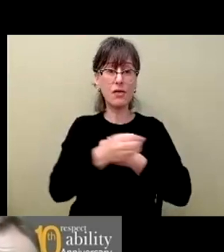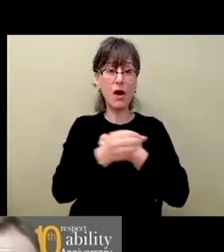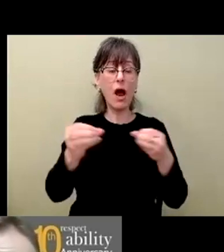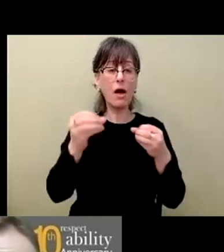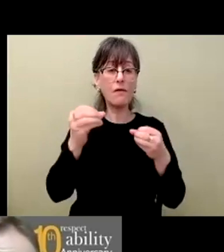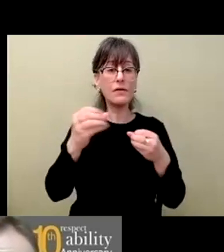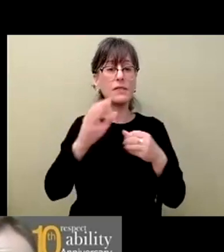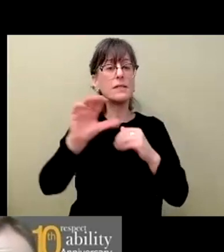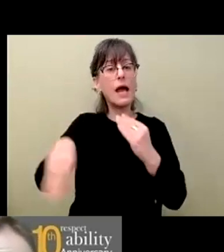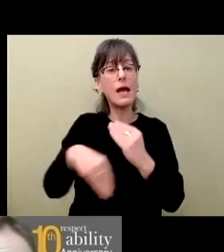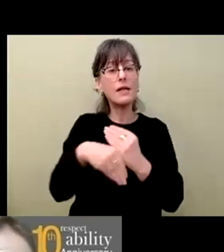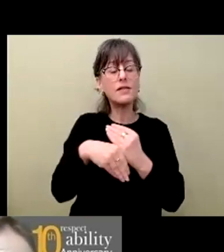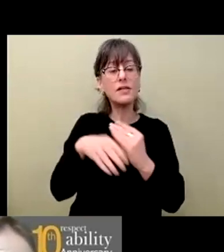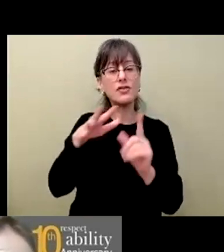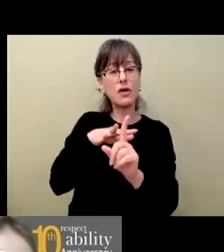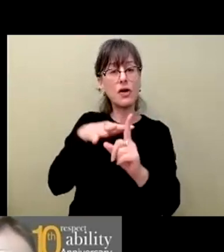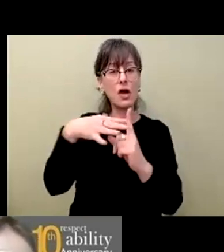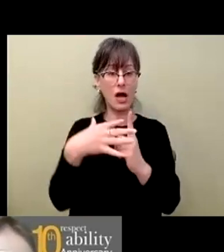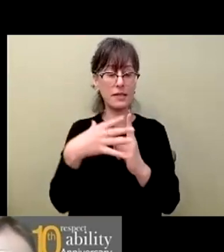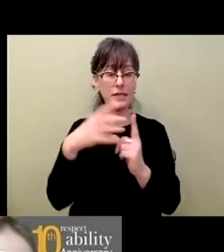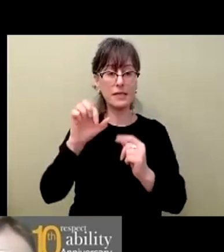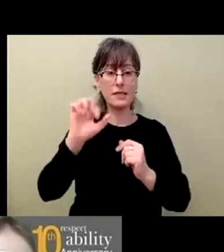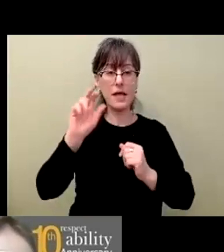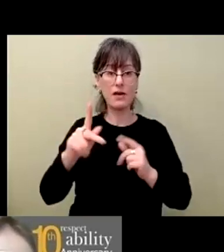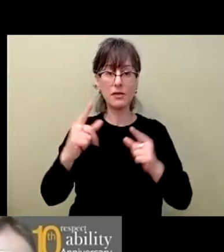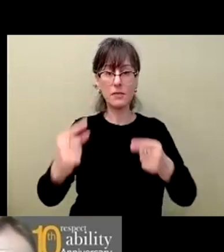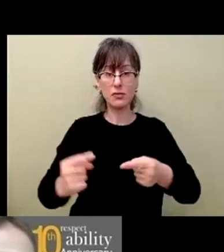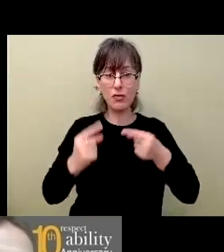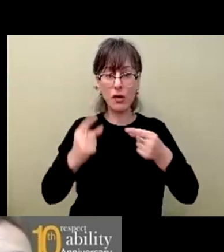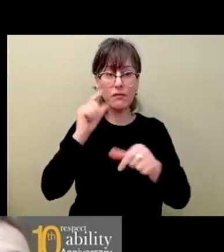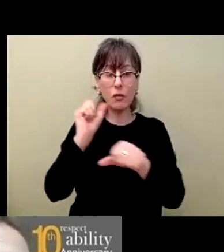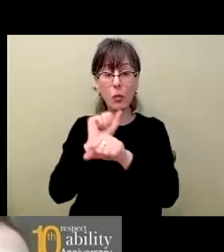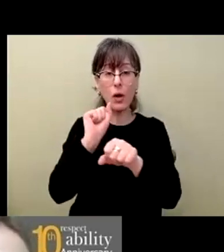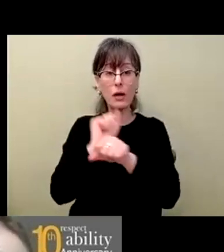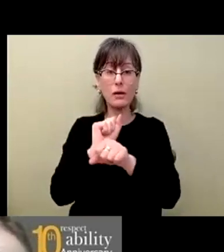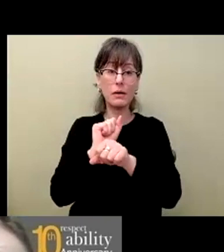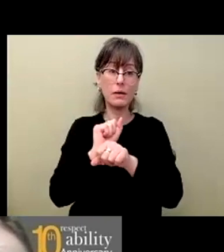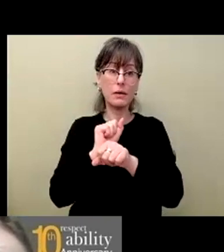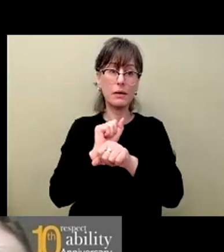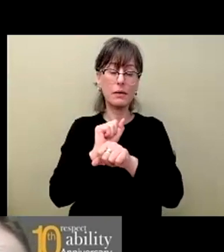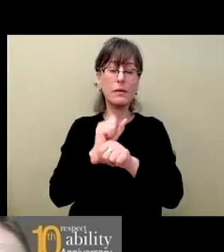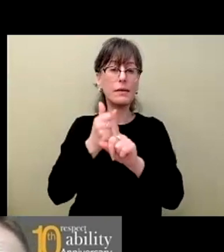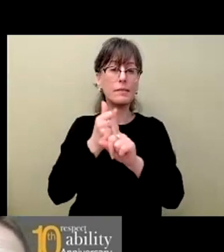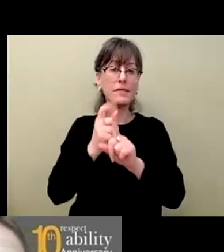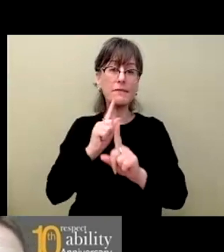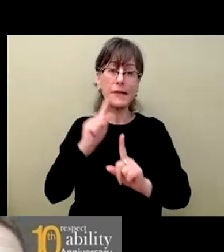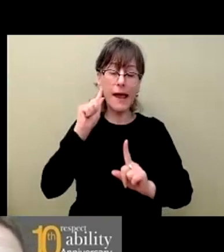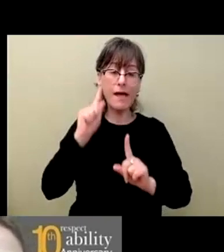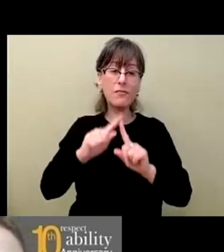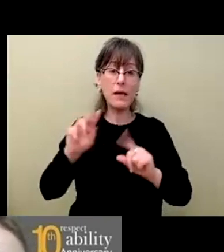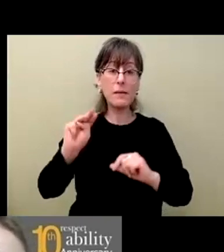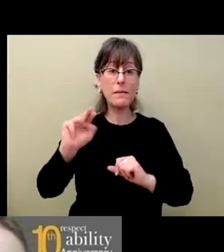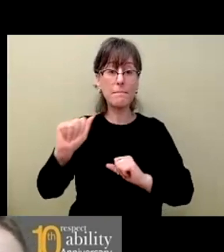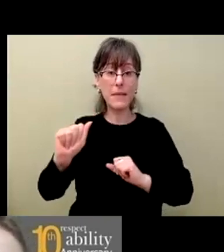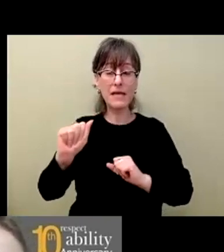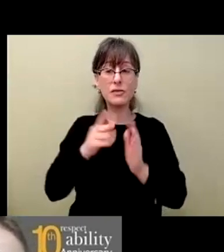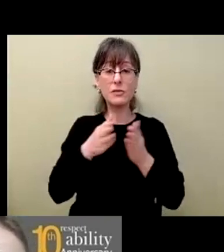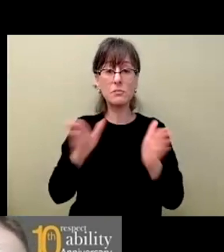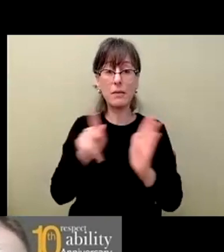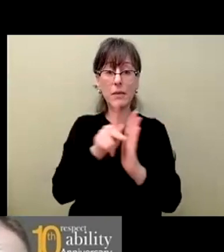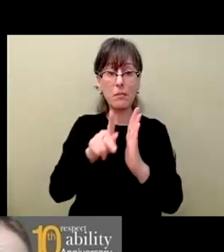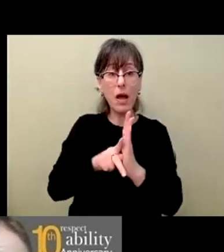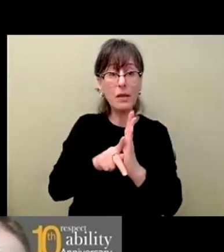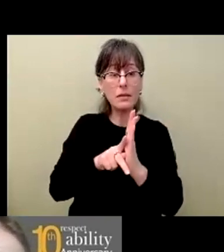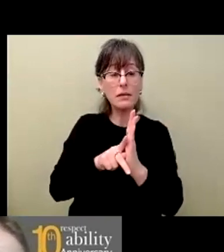additional context that Eric has been struggling to find employment. They are deaf, but they have an MA in public policy.